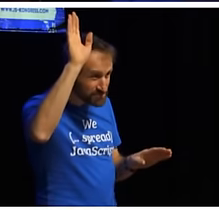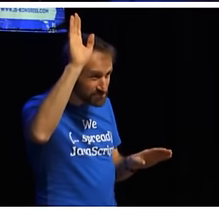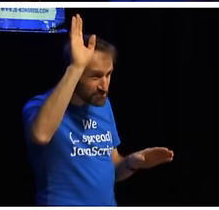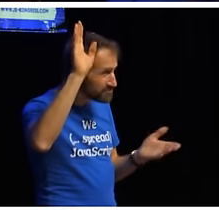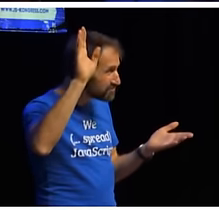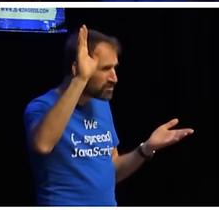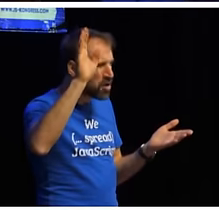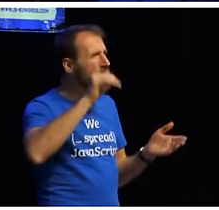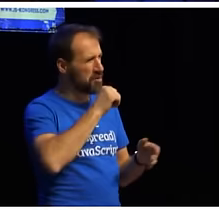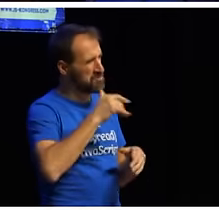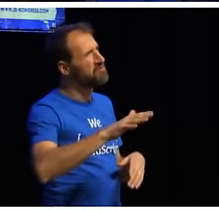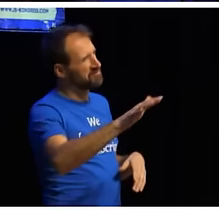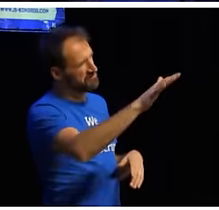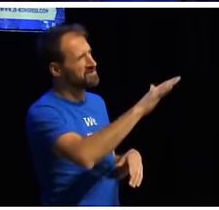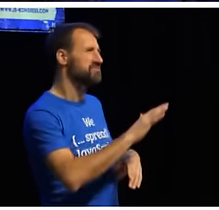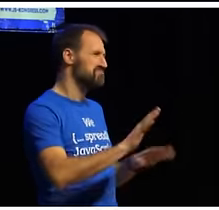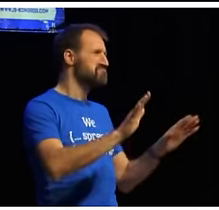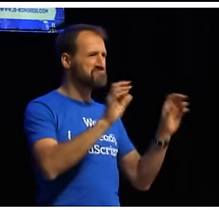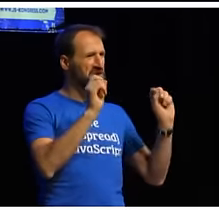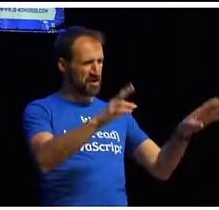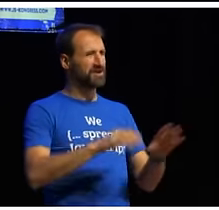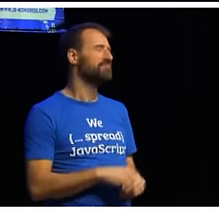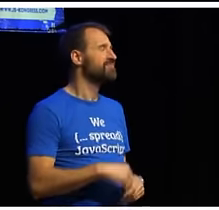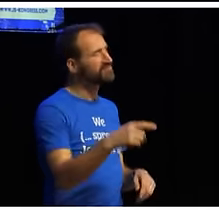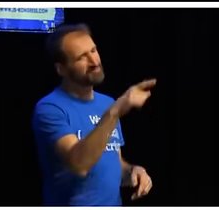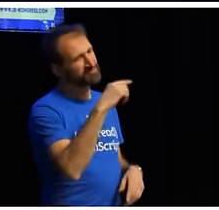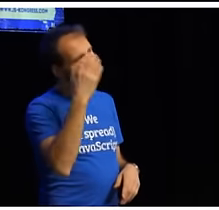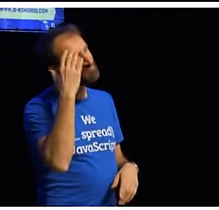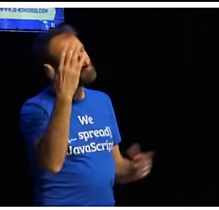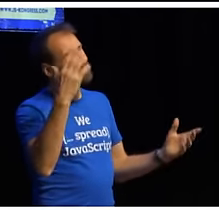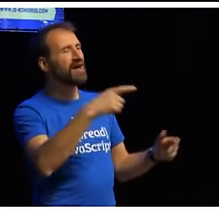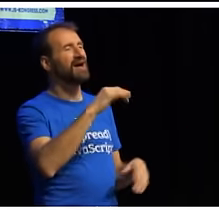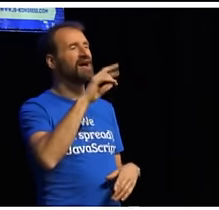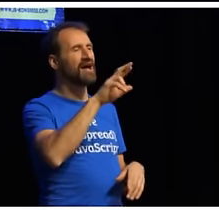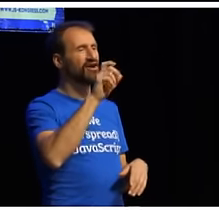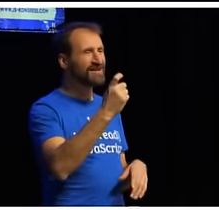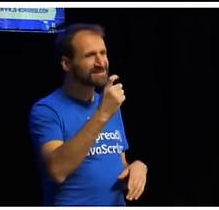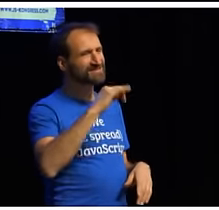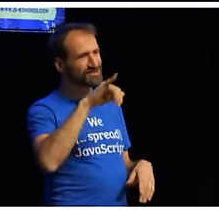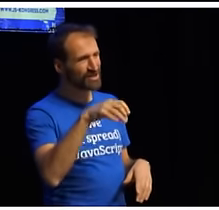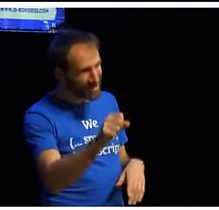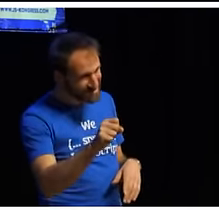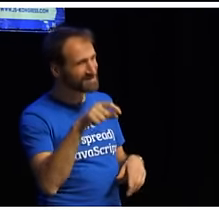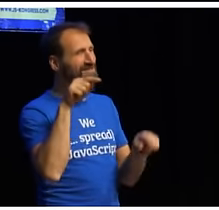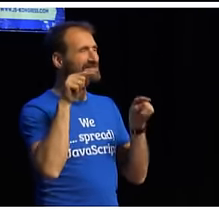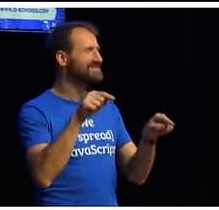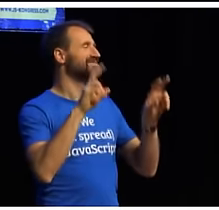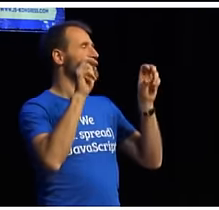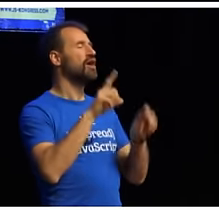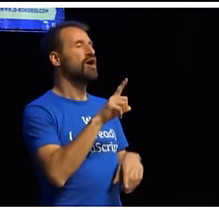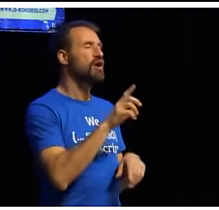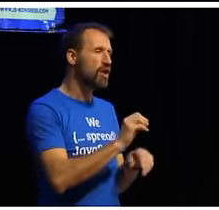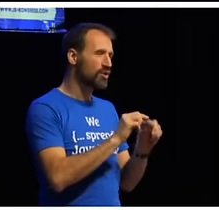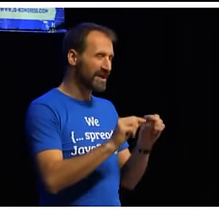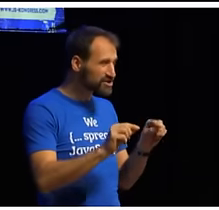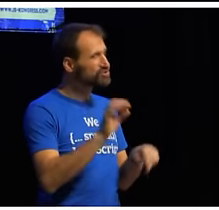That's a lot of people. So RxJS, you can imagine that RxJS is a Lodash for async data. So